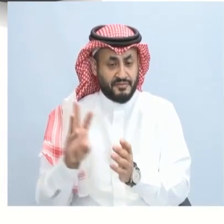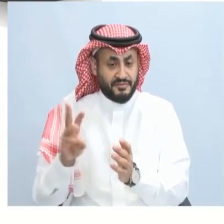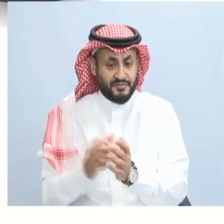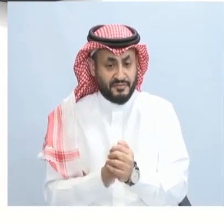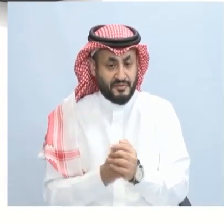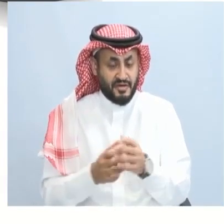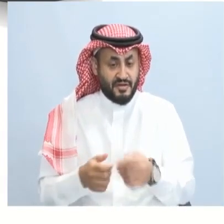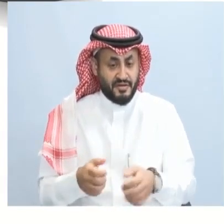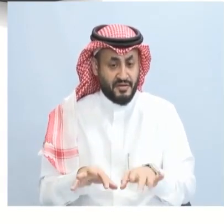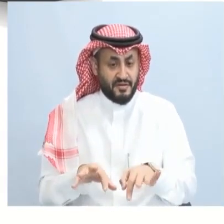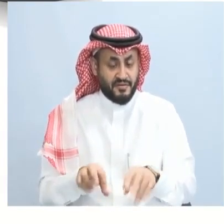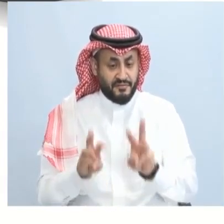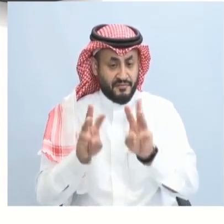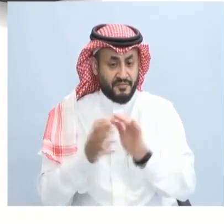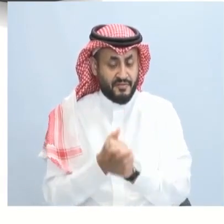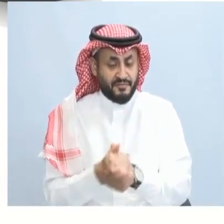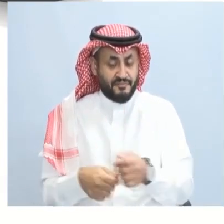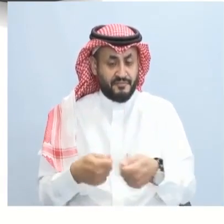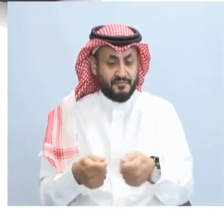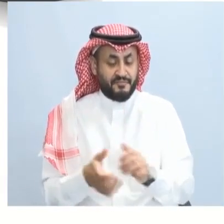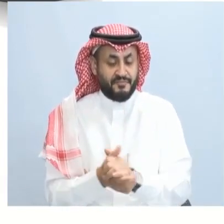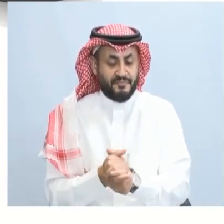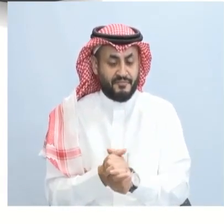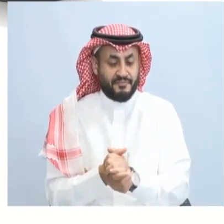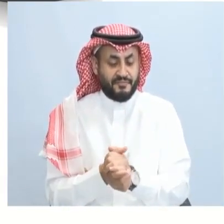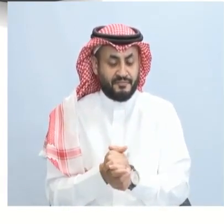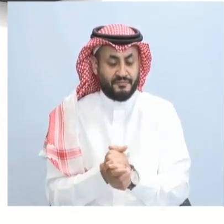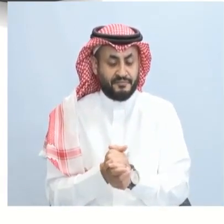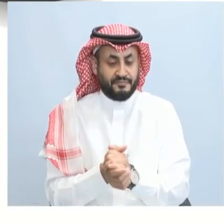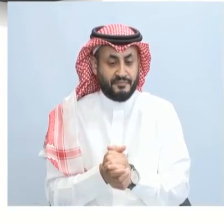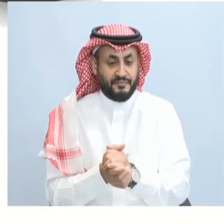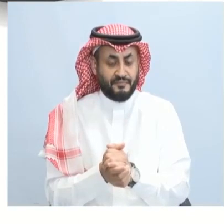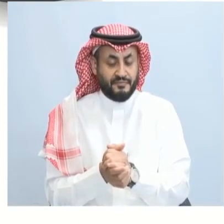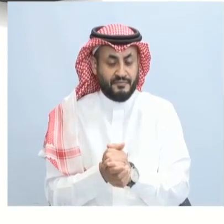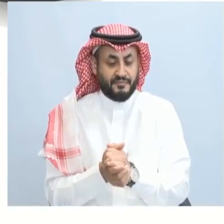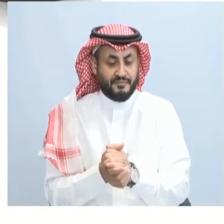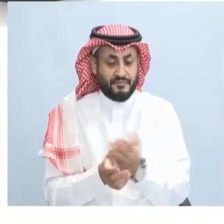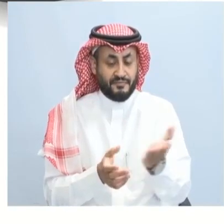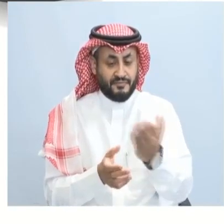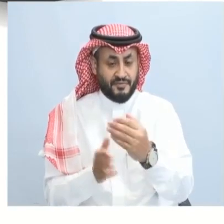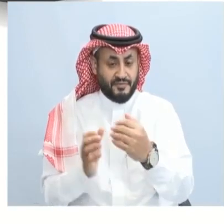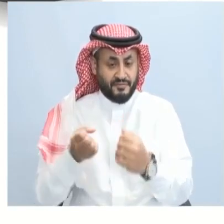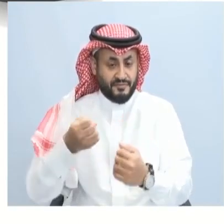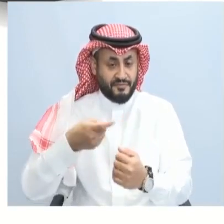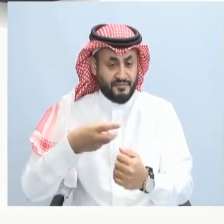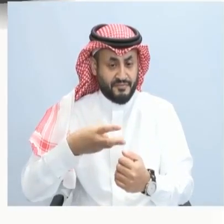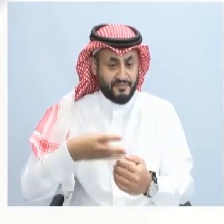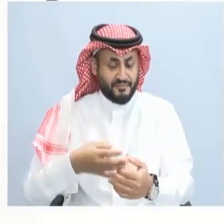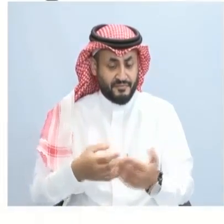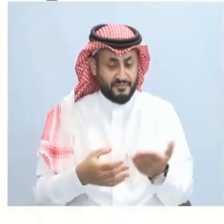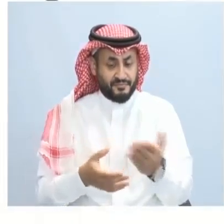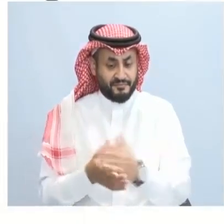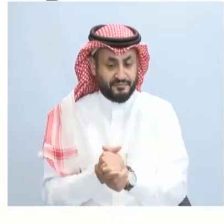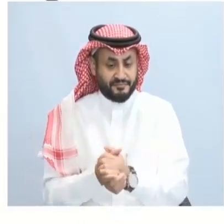it is used or which is used today. So we have here an interesting script